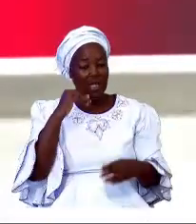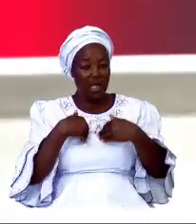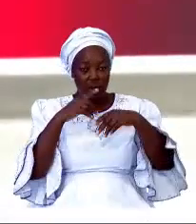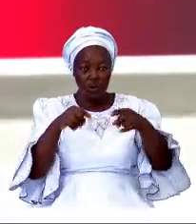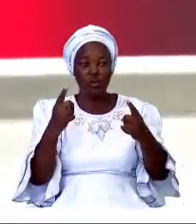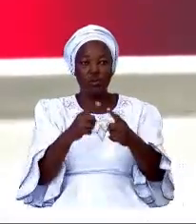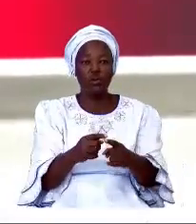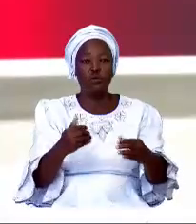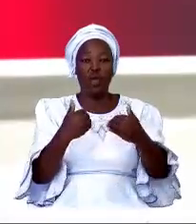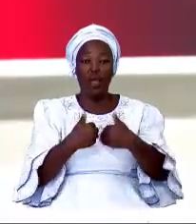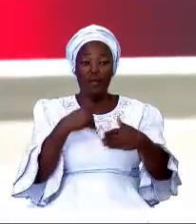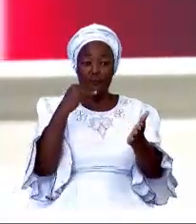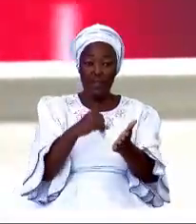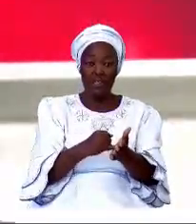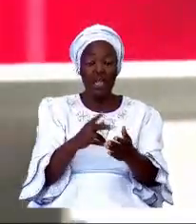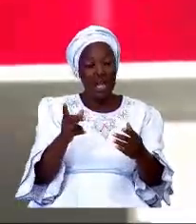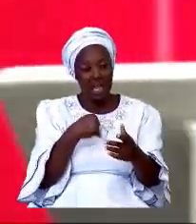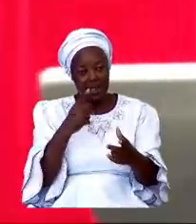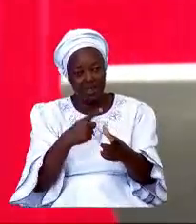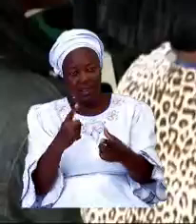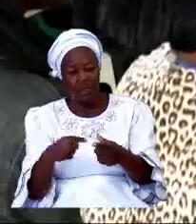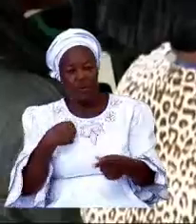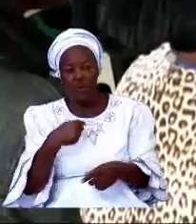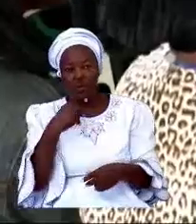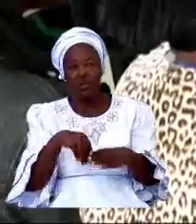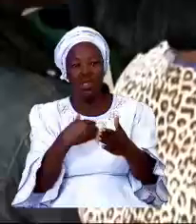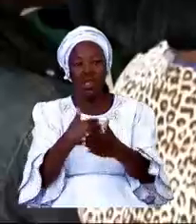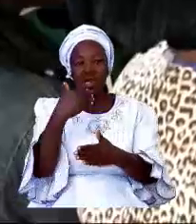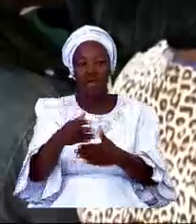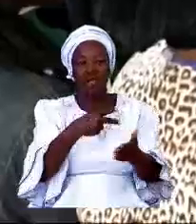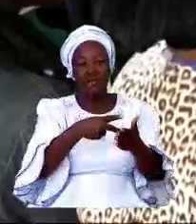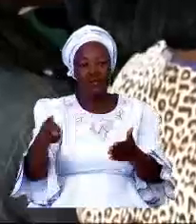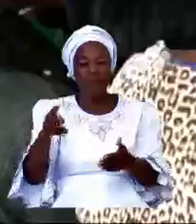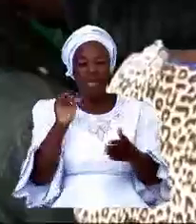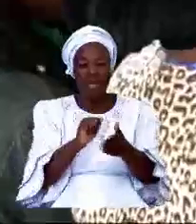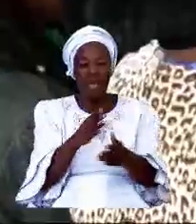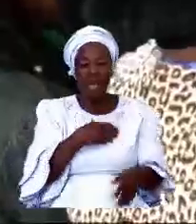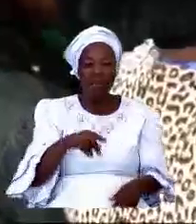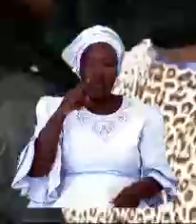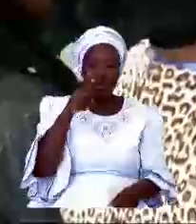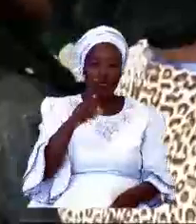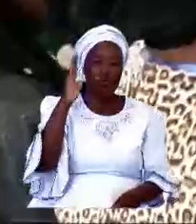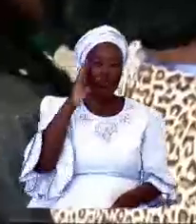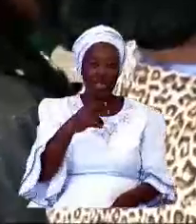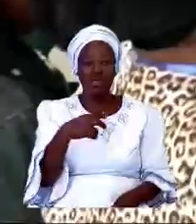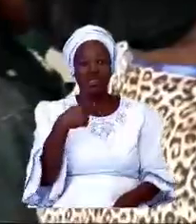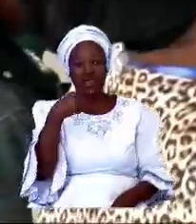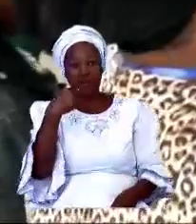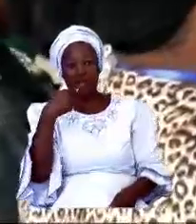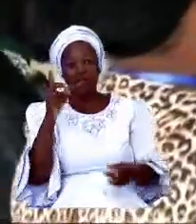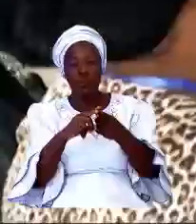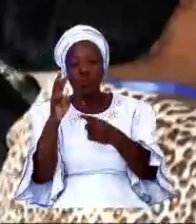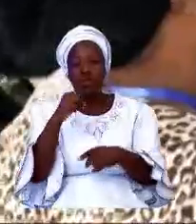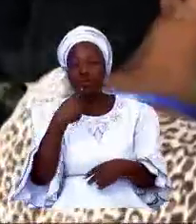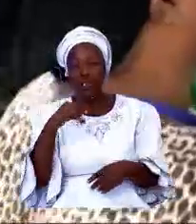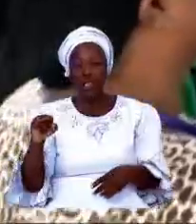is gone down to possess it. And then we're told in the next verse,